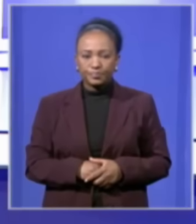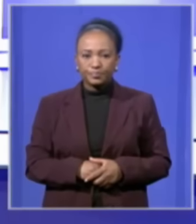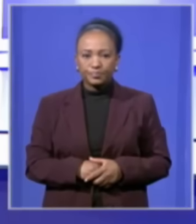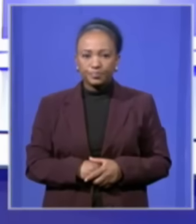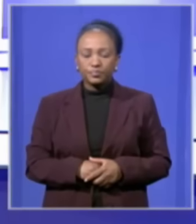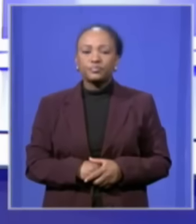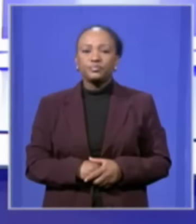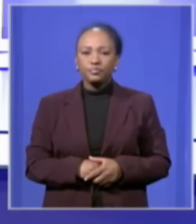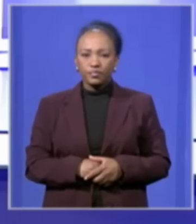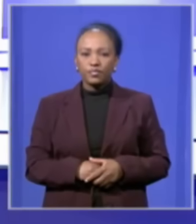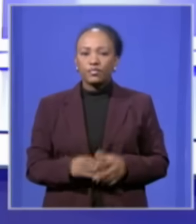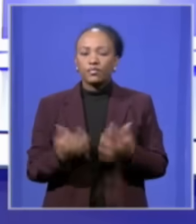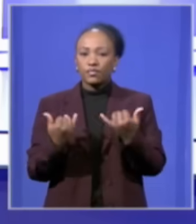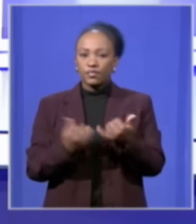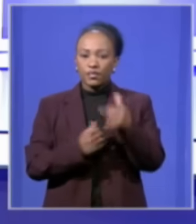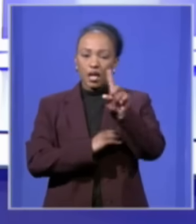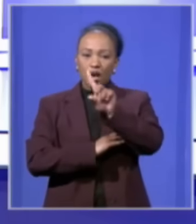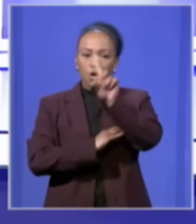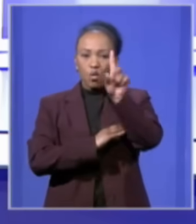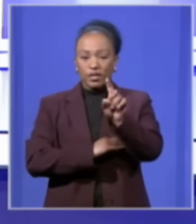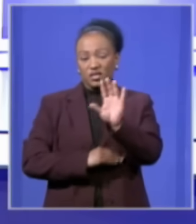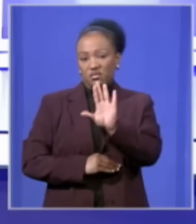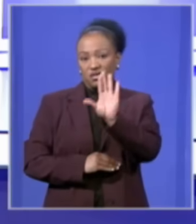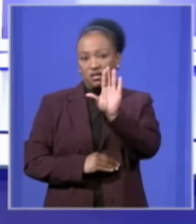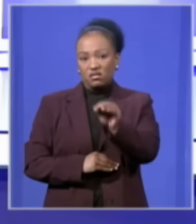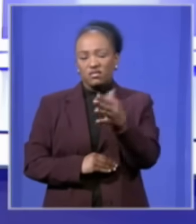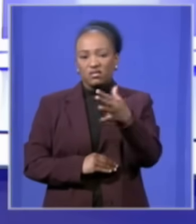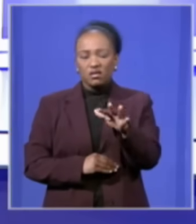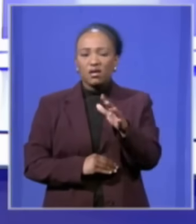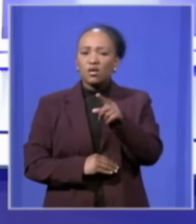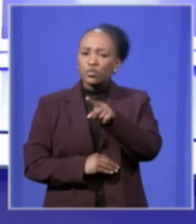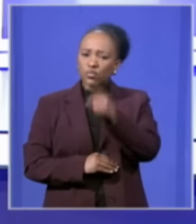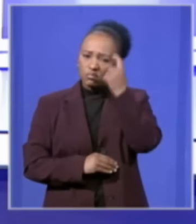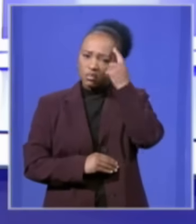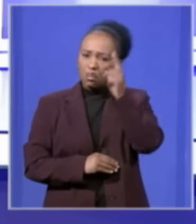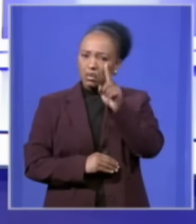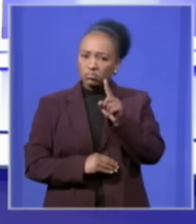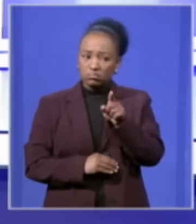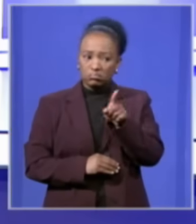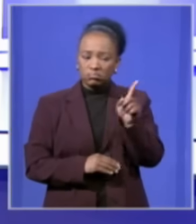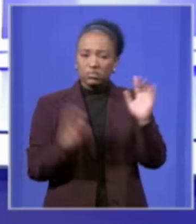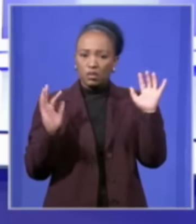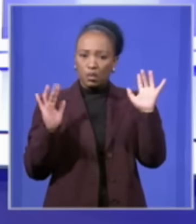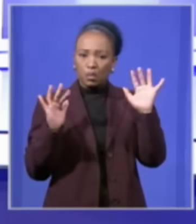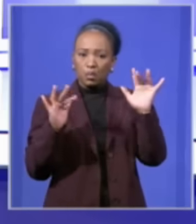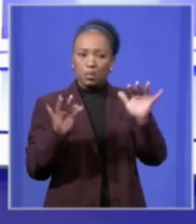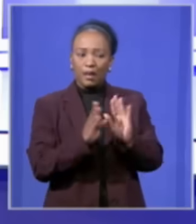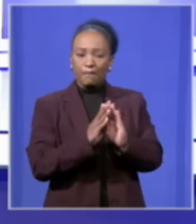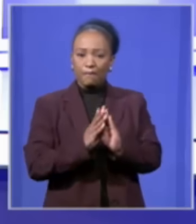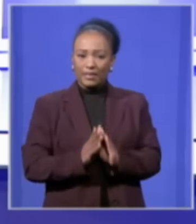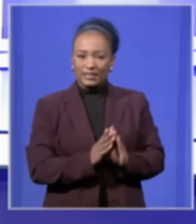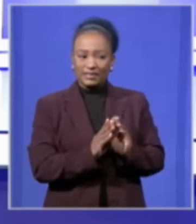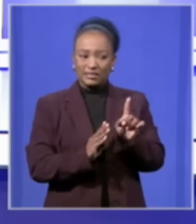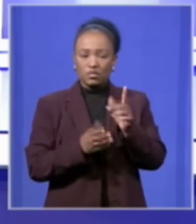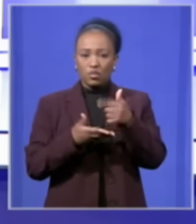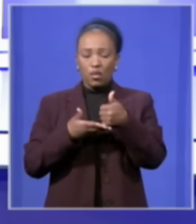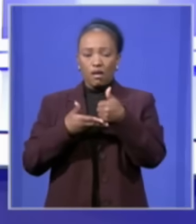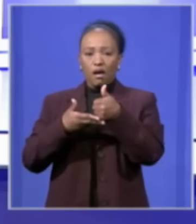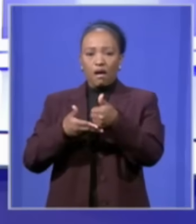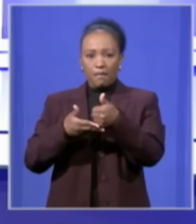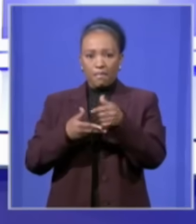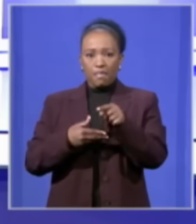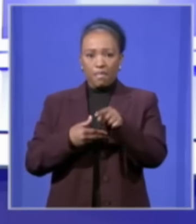Le hono go potšišo ya letšatši re rile na o holofela gore poledišano ya setšhaba e ka fitlhelela eng le go thušanaga morago ga go thakgolwa